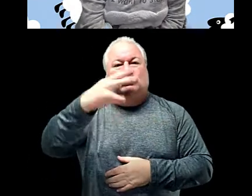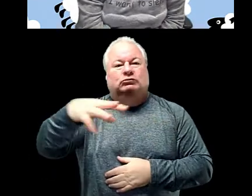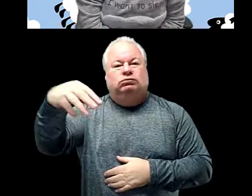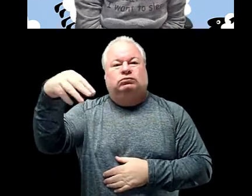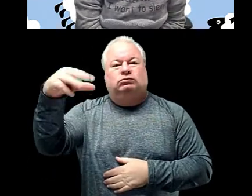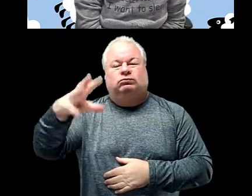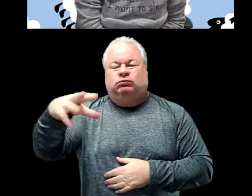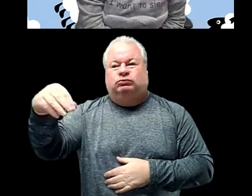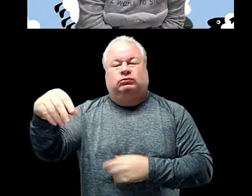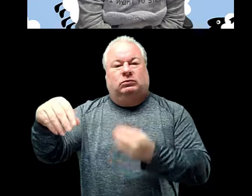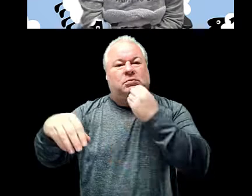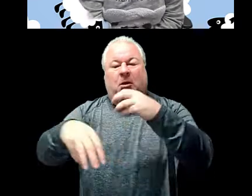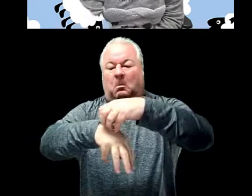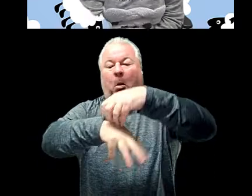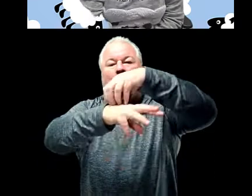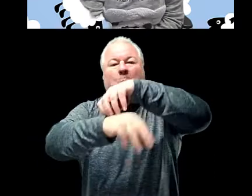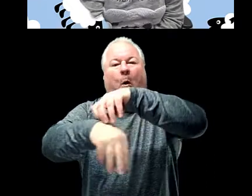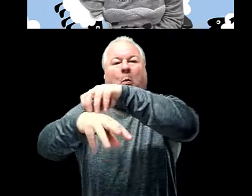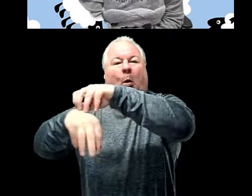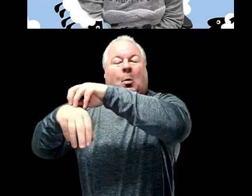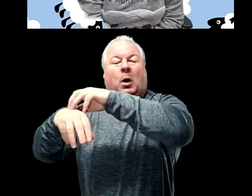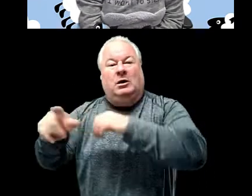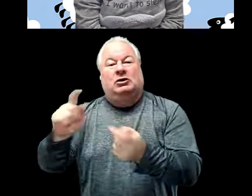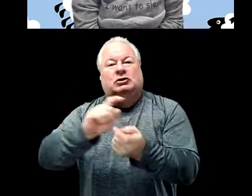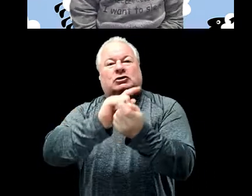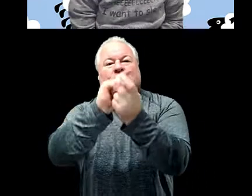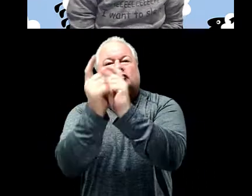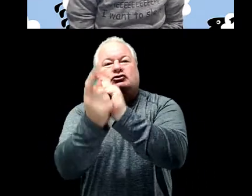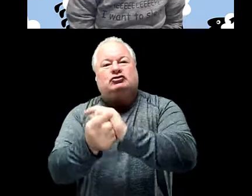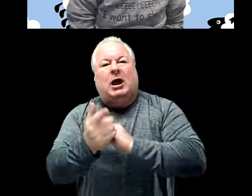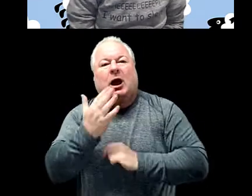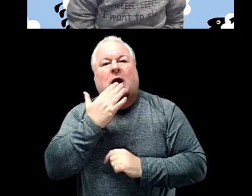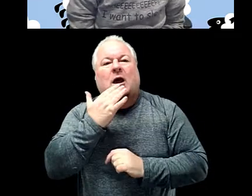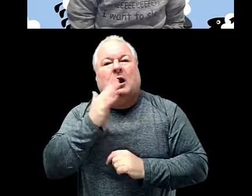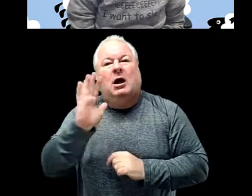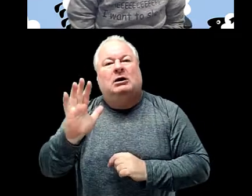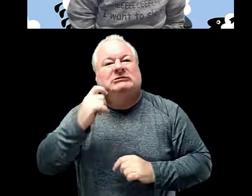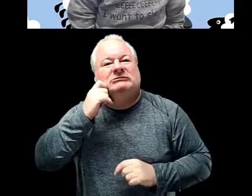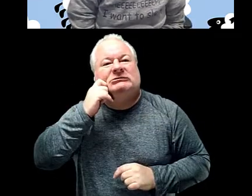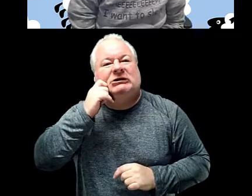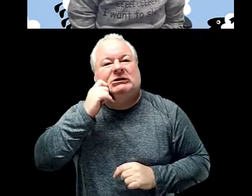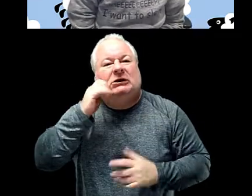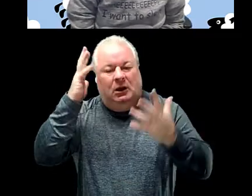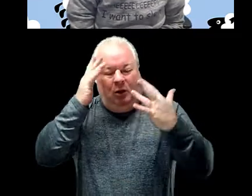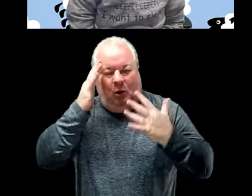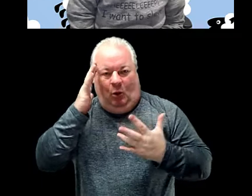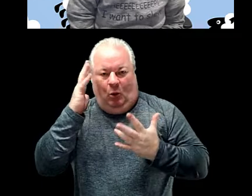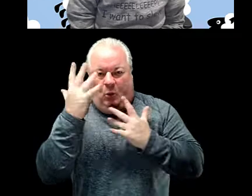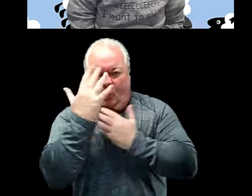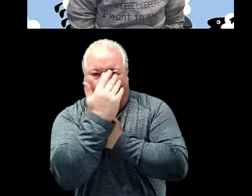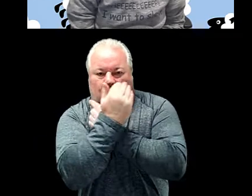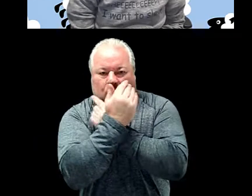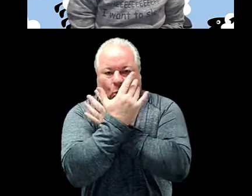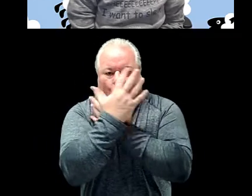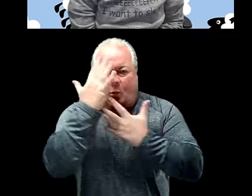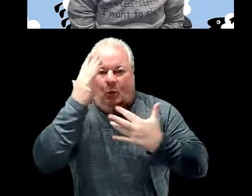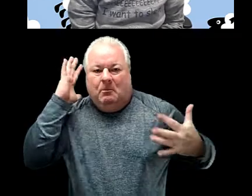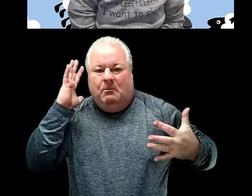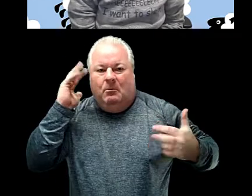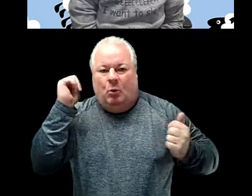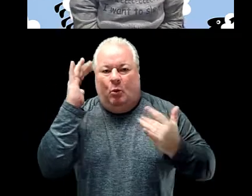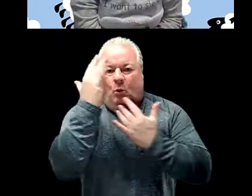uses camouflage is by changing the color of its skin. Have you ever seen that? It's